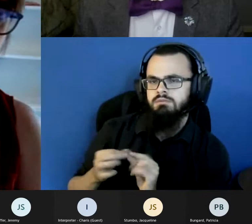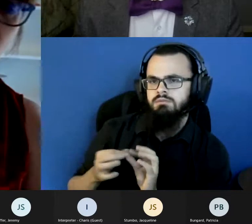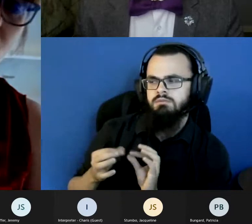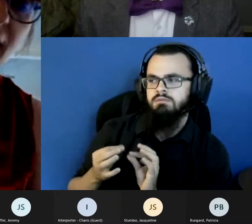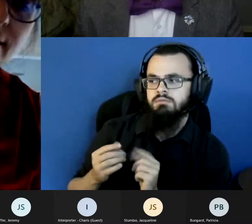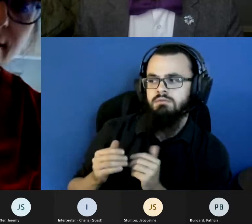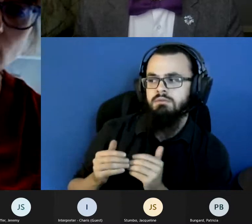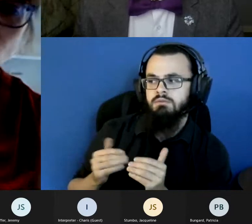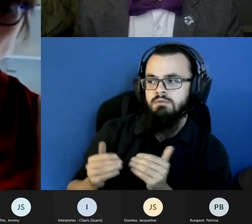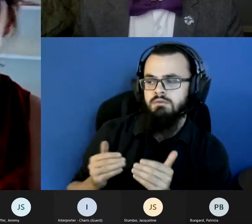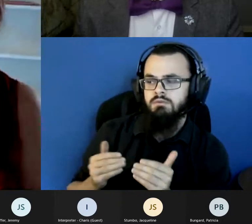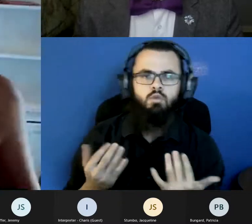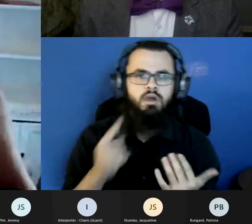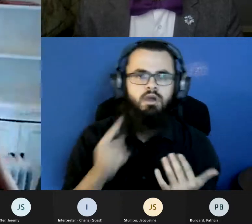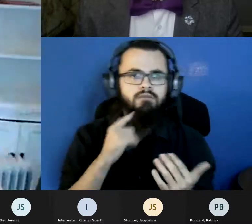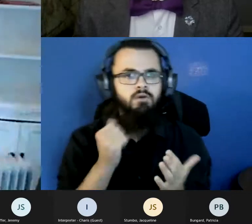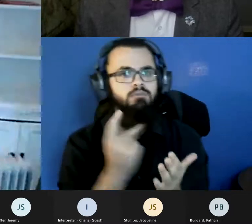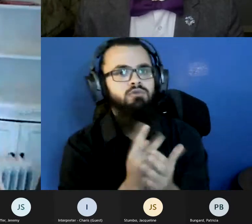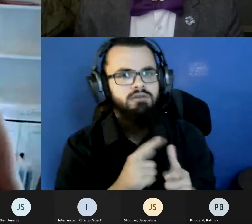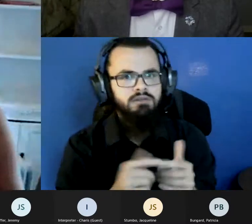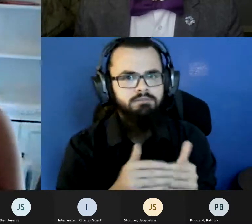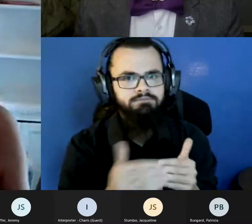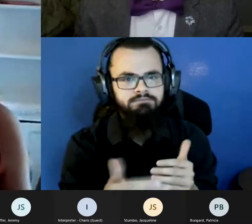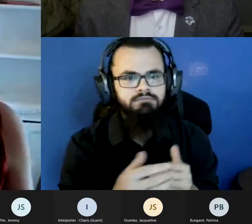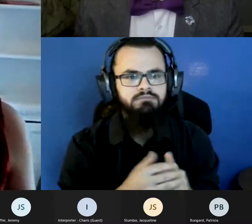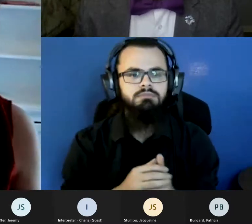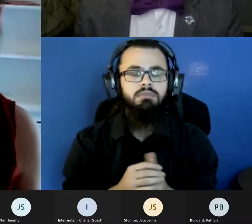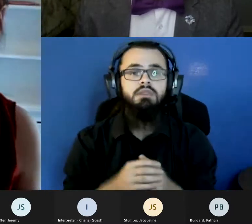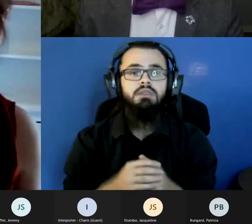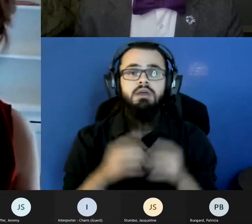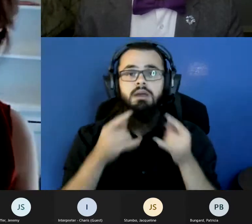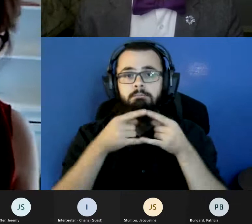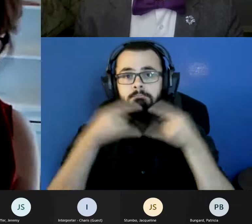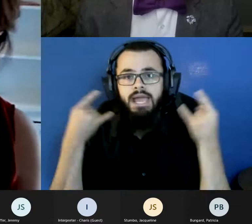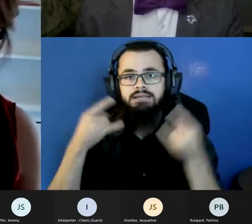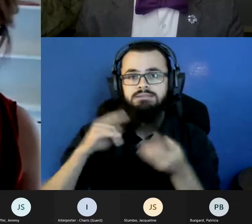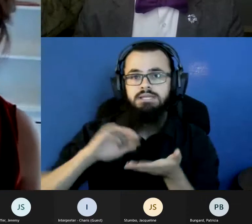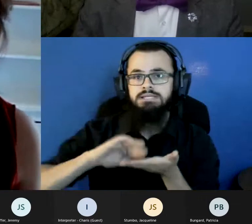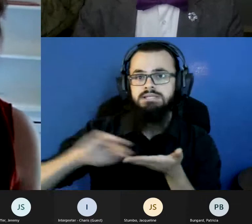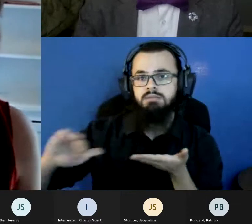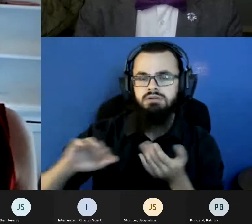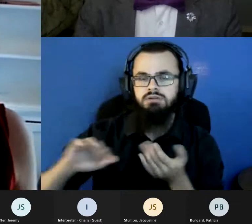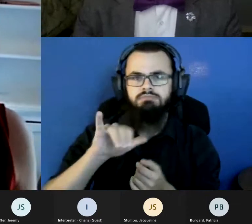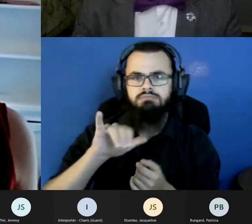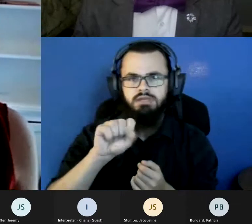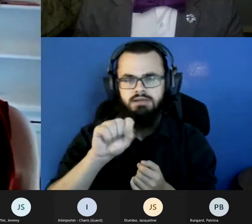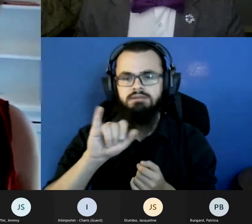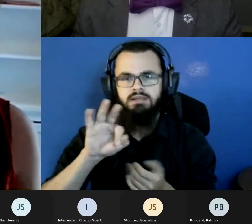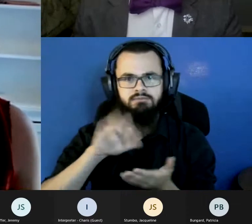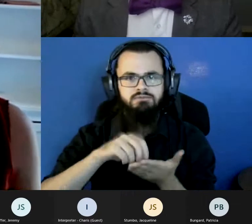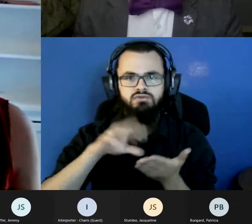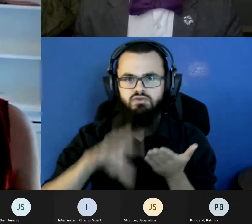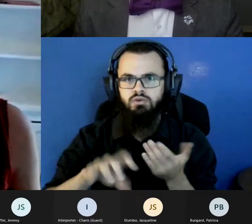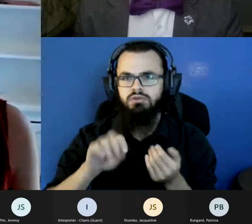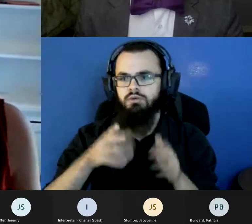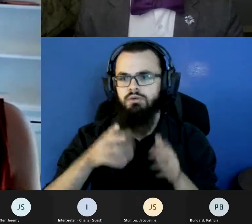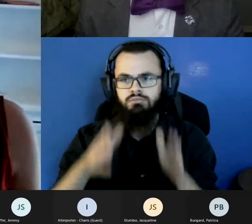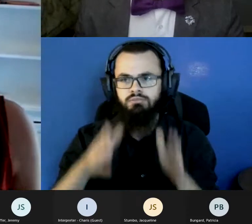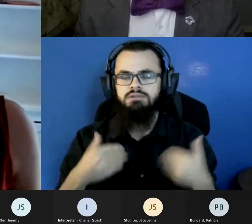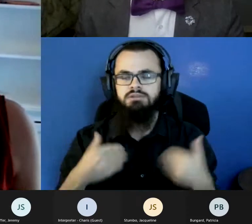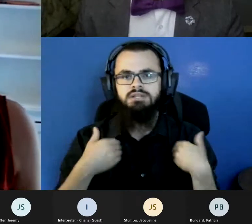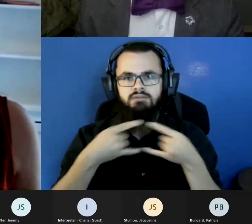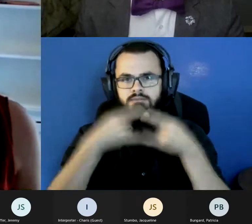exemption. Yes, we legally have to provide a mask exemption. We get a lot of requests for